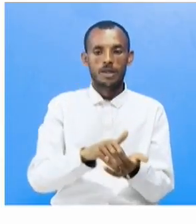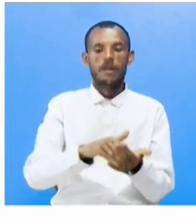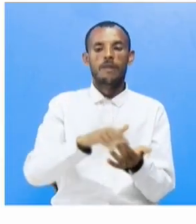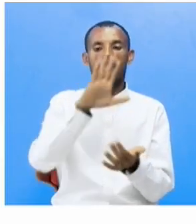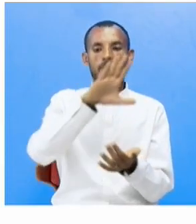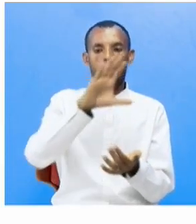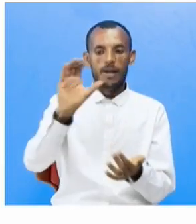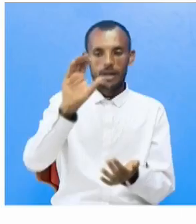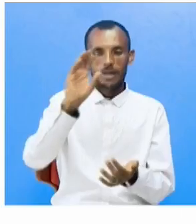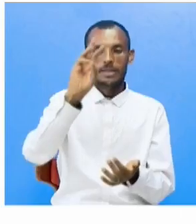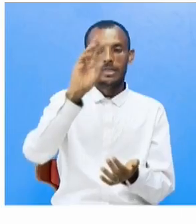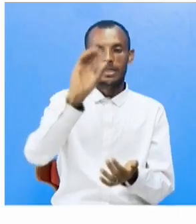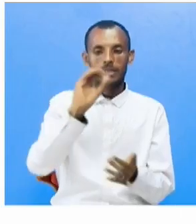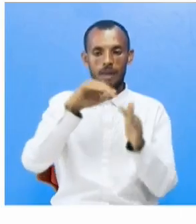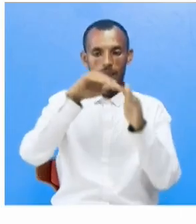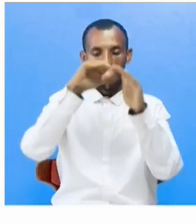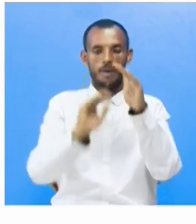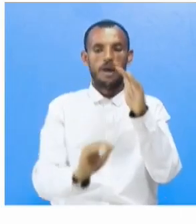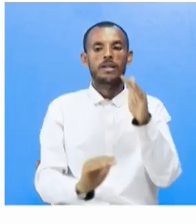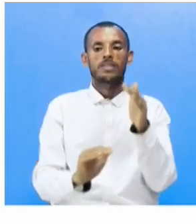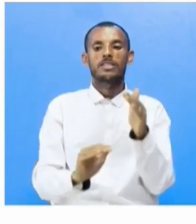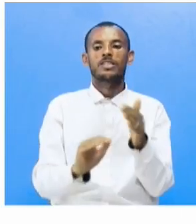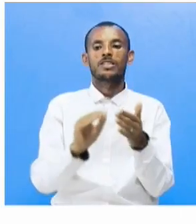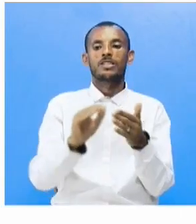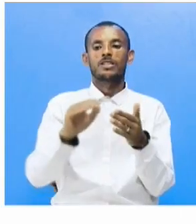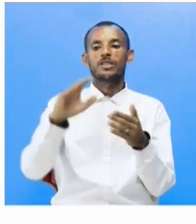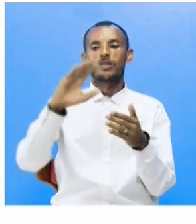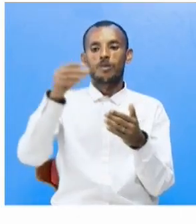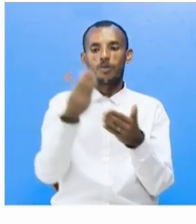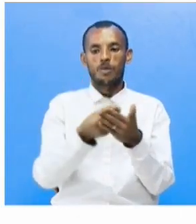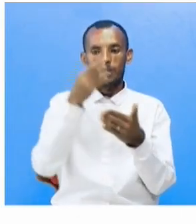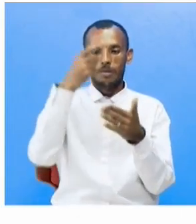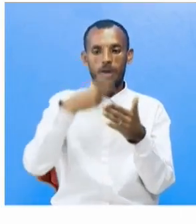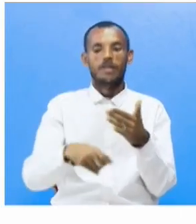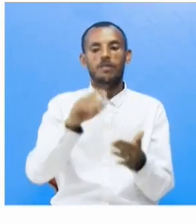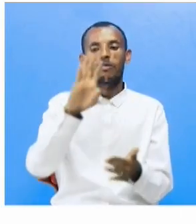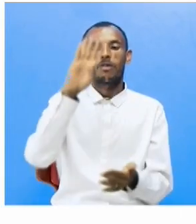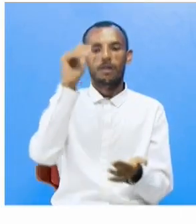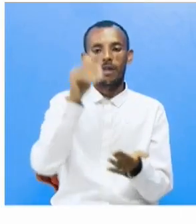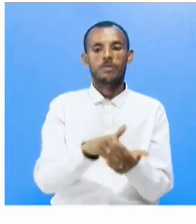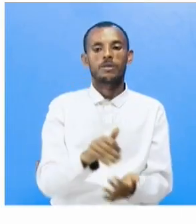4,560 minus cost price 4,000.